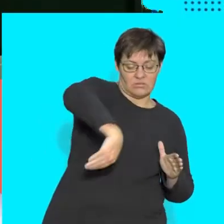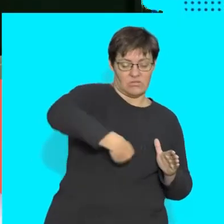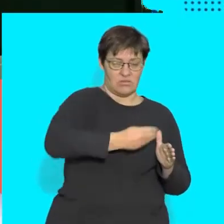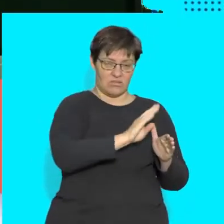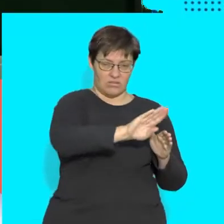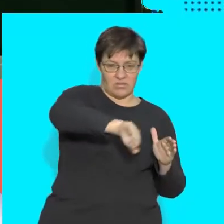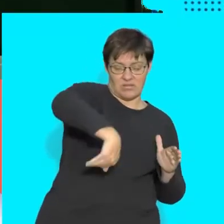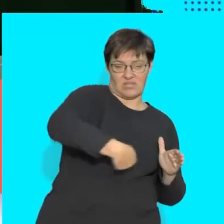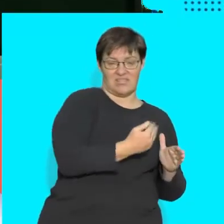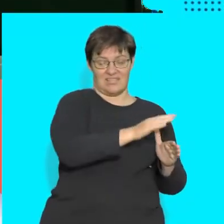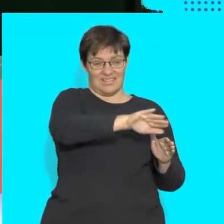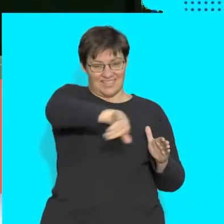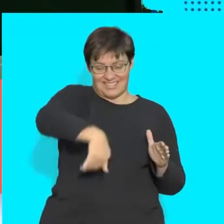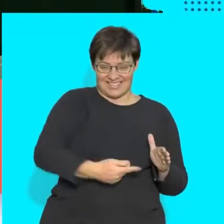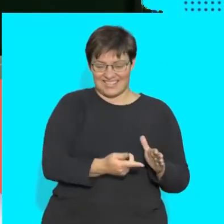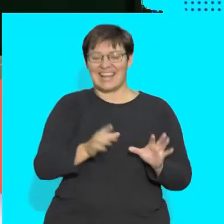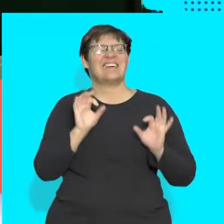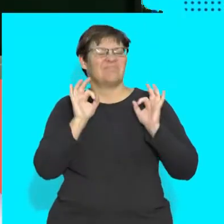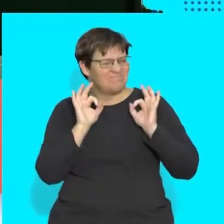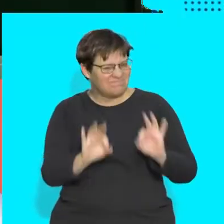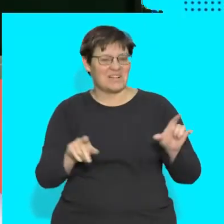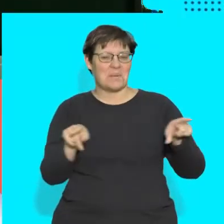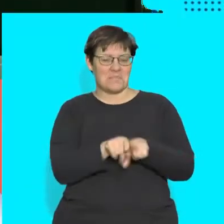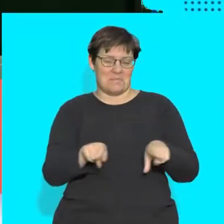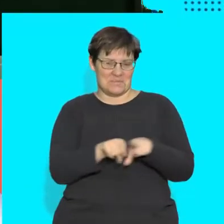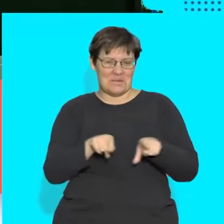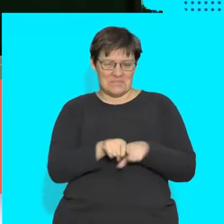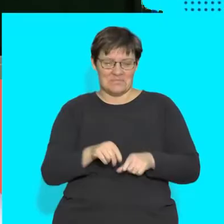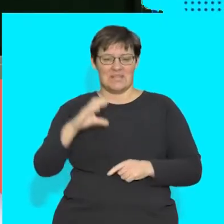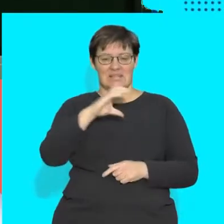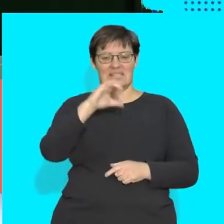it. That's exactly what the